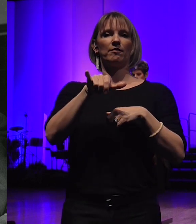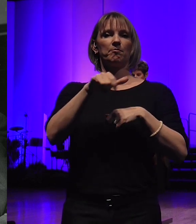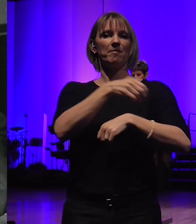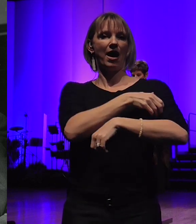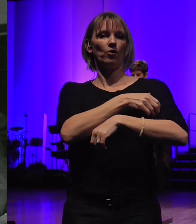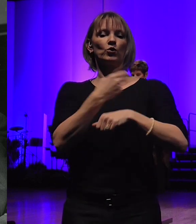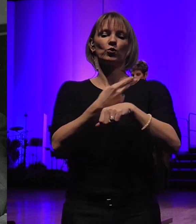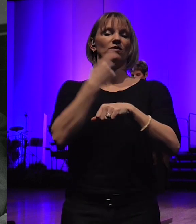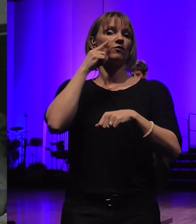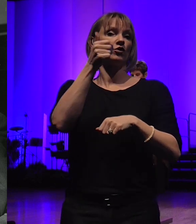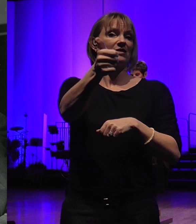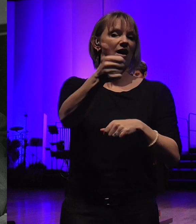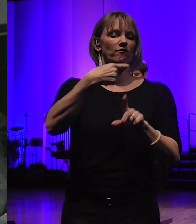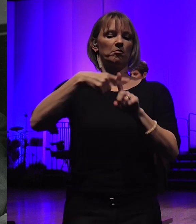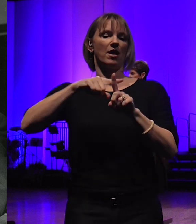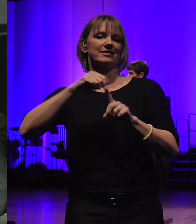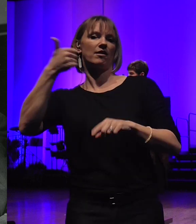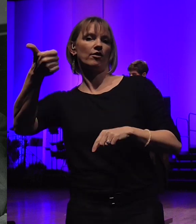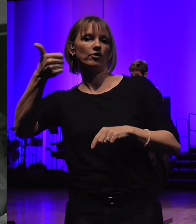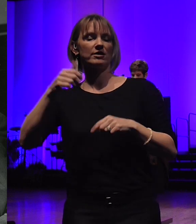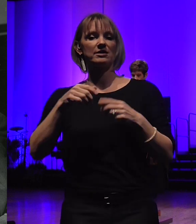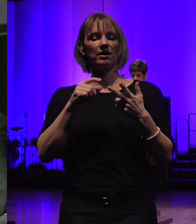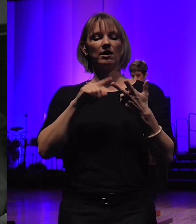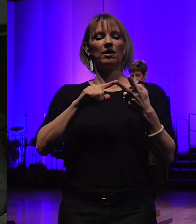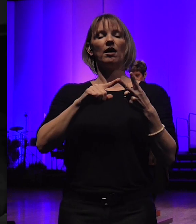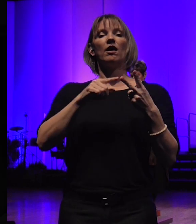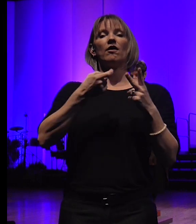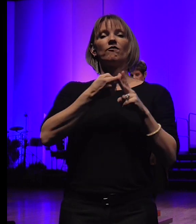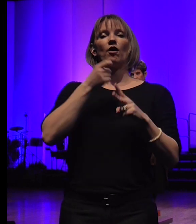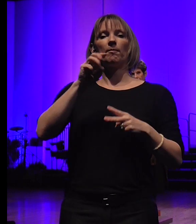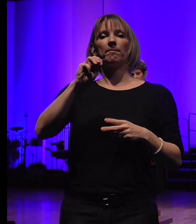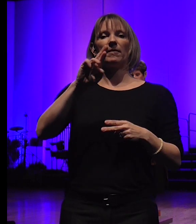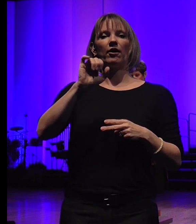others. And from Meredith Jordan,